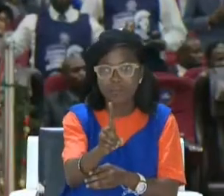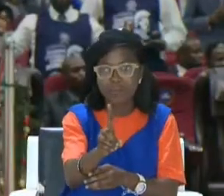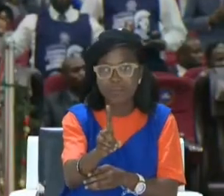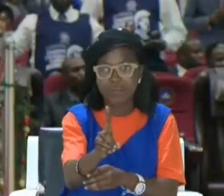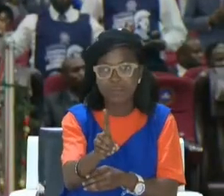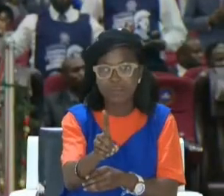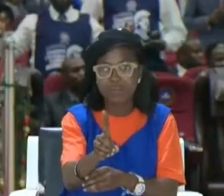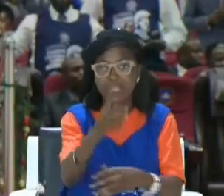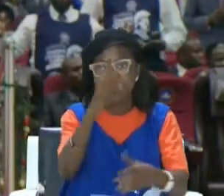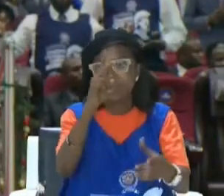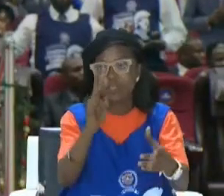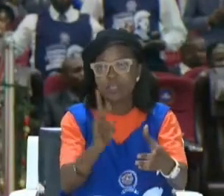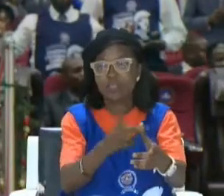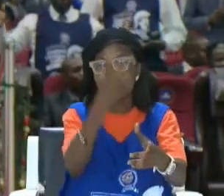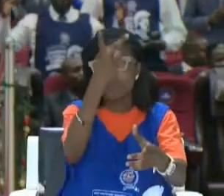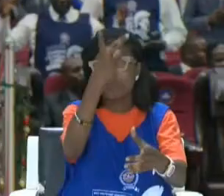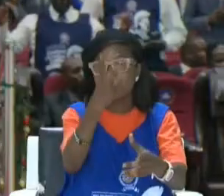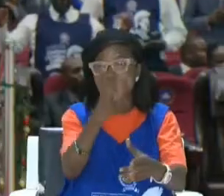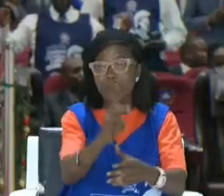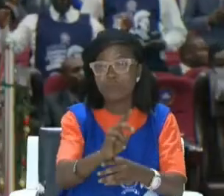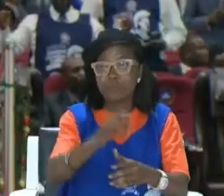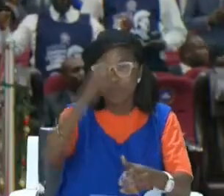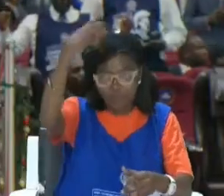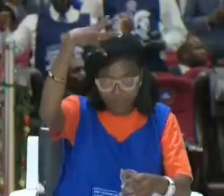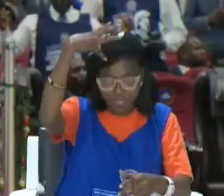Double grace plus